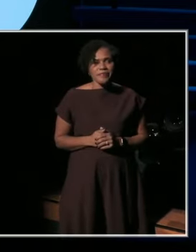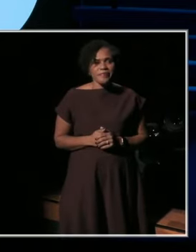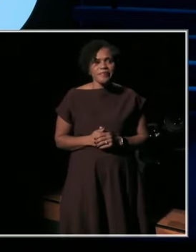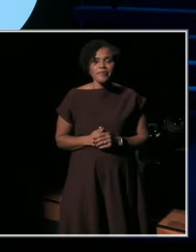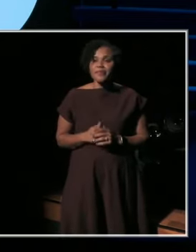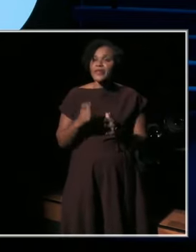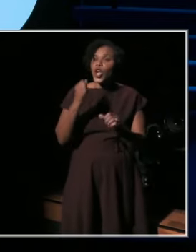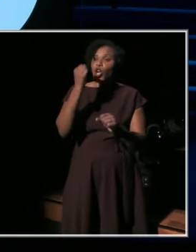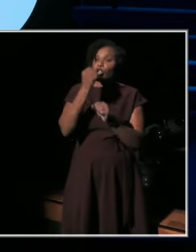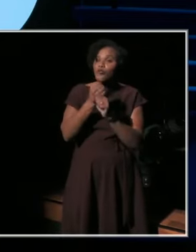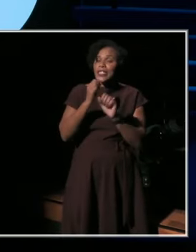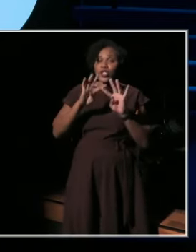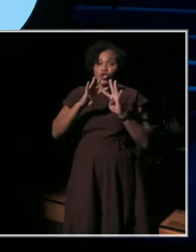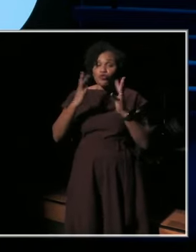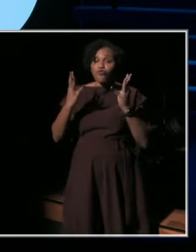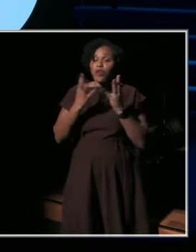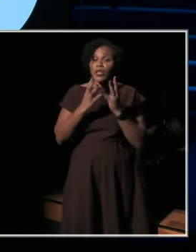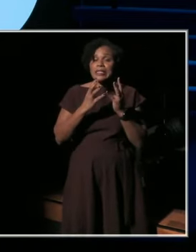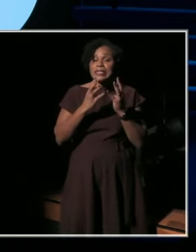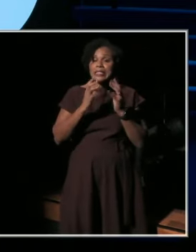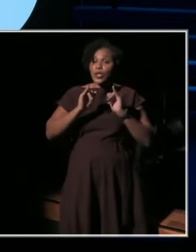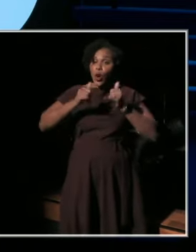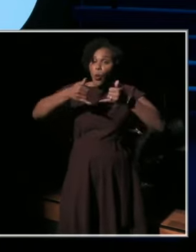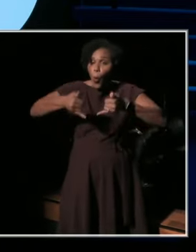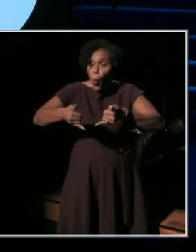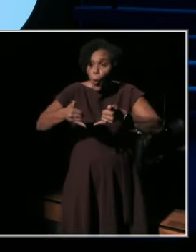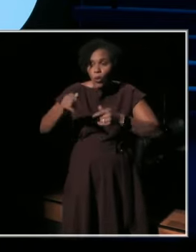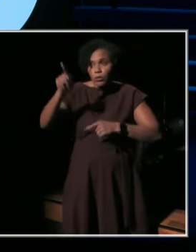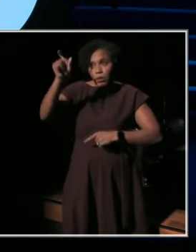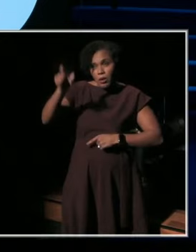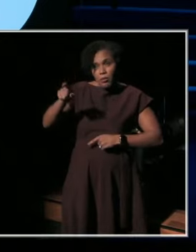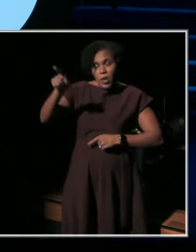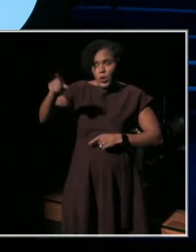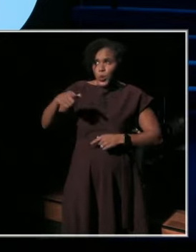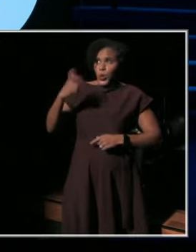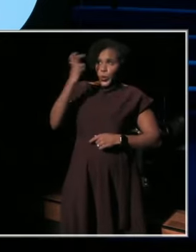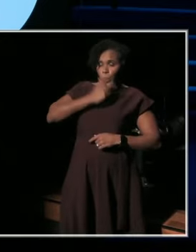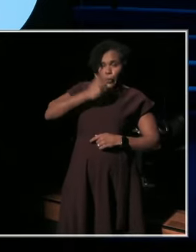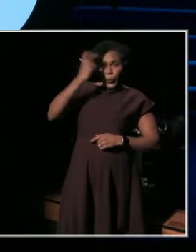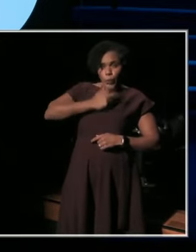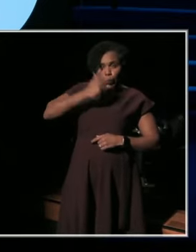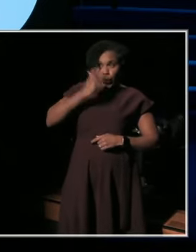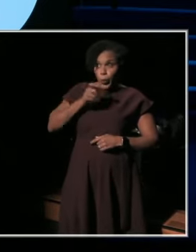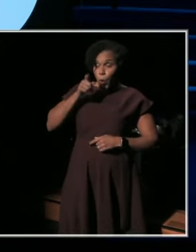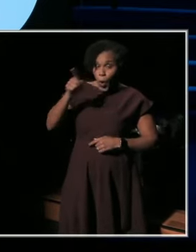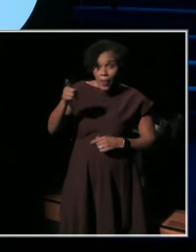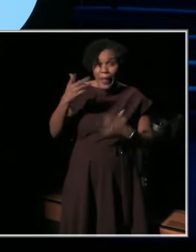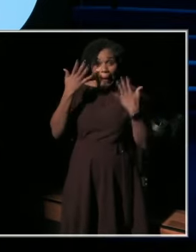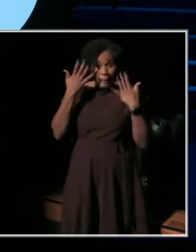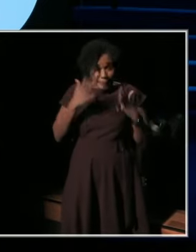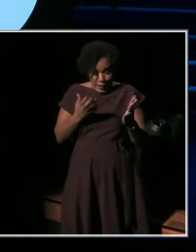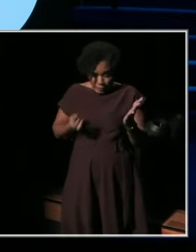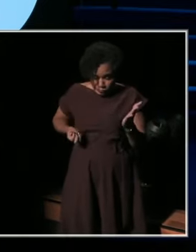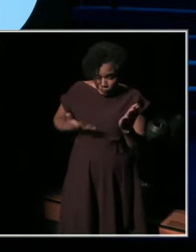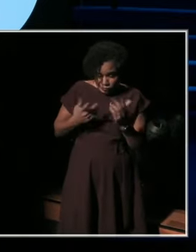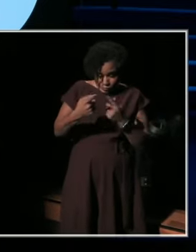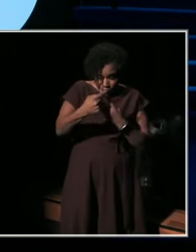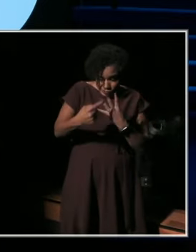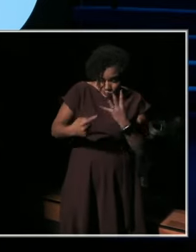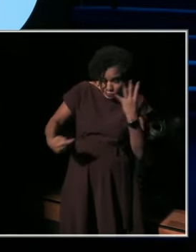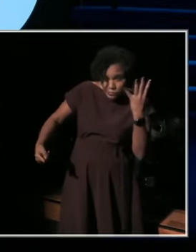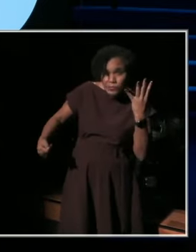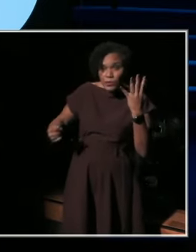Our Grierson Trustees Award goes to a titan of the industry, somebody who's made an outstanding contribution in the documentary